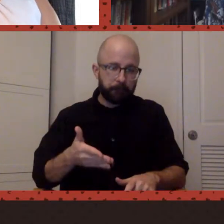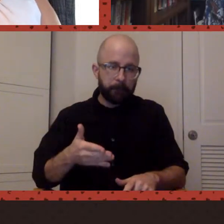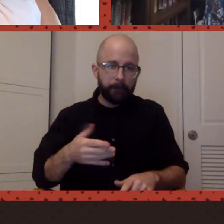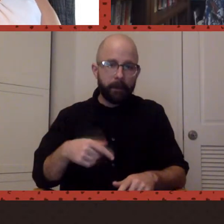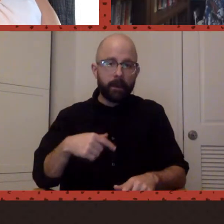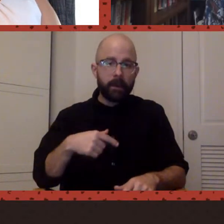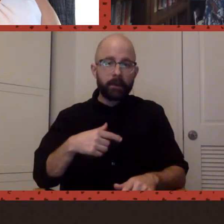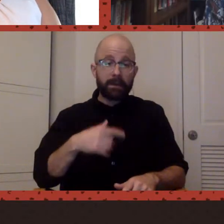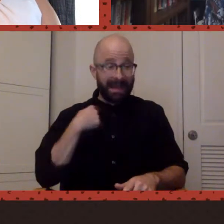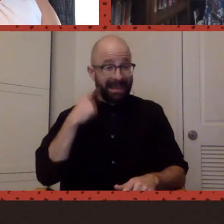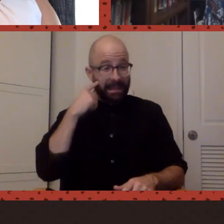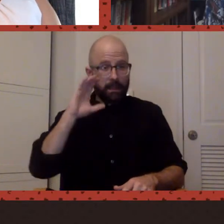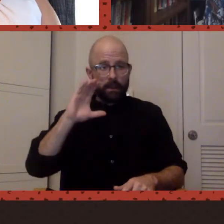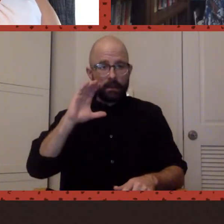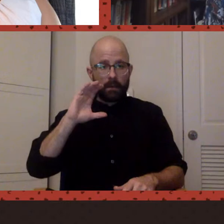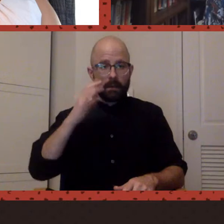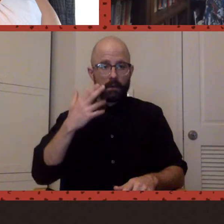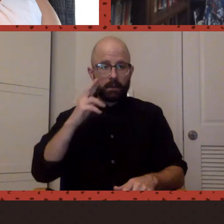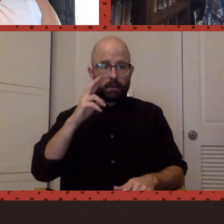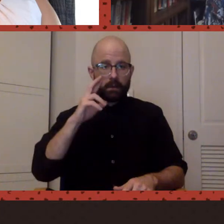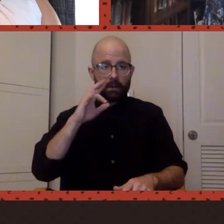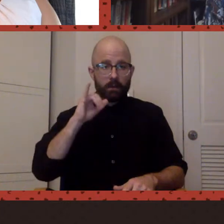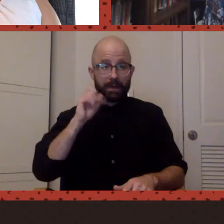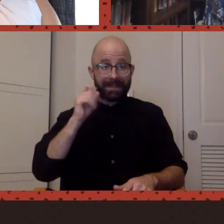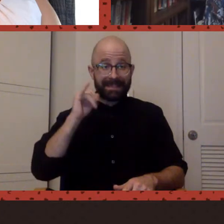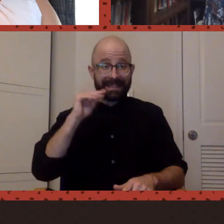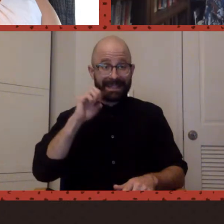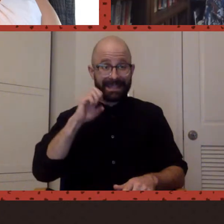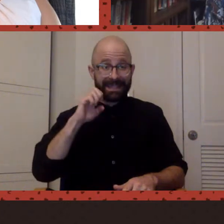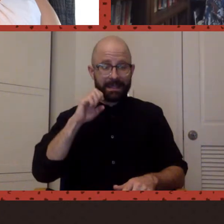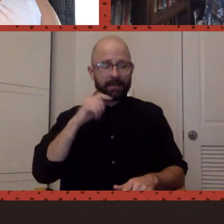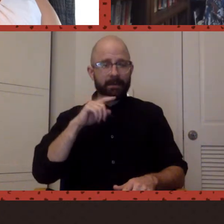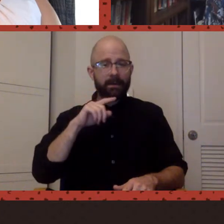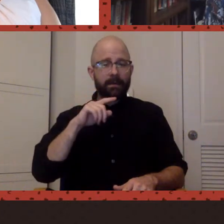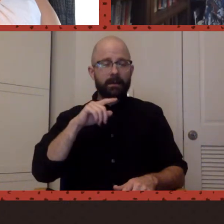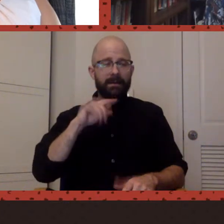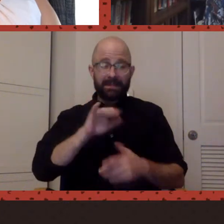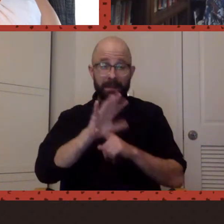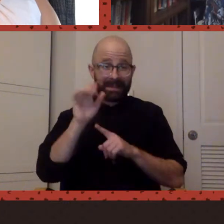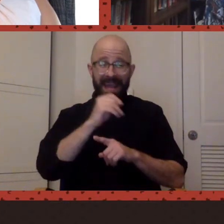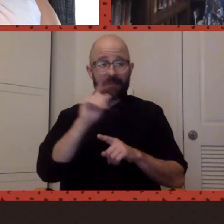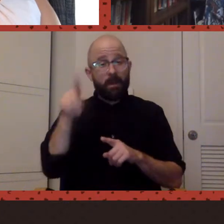think, Christine, that's amazing. That I'm always glad to meet social workers, and